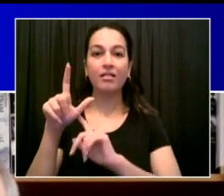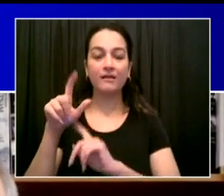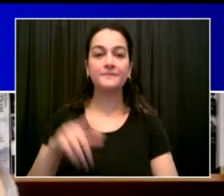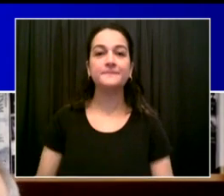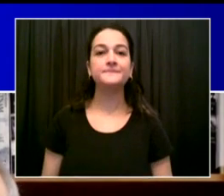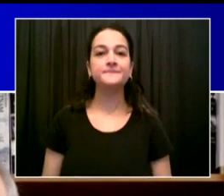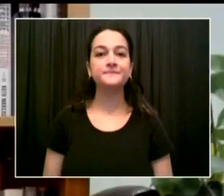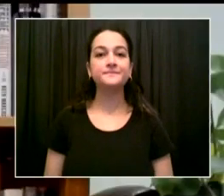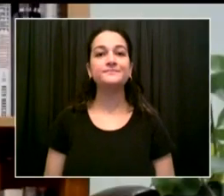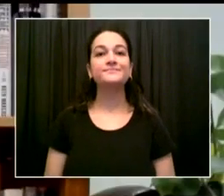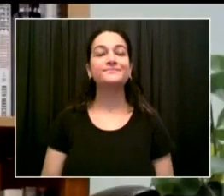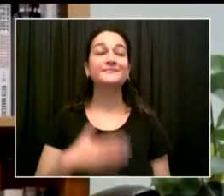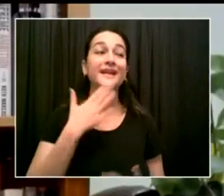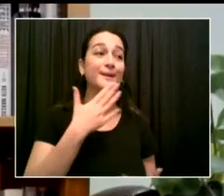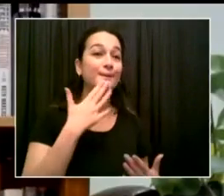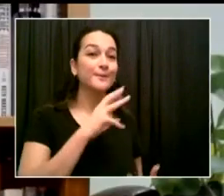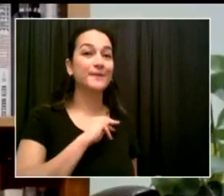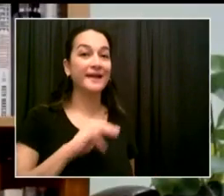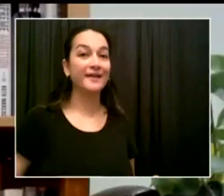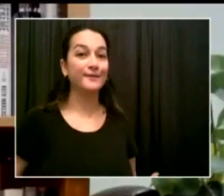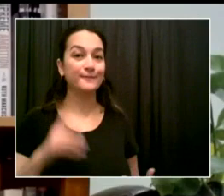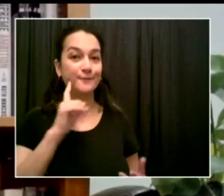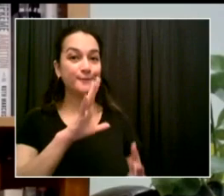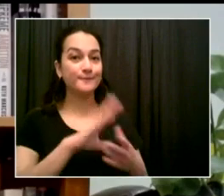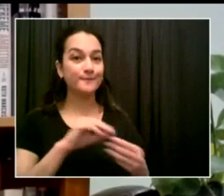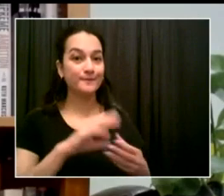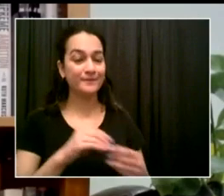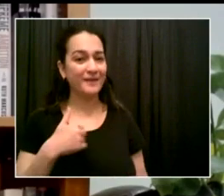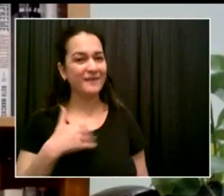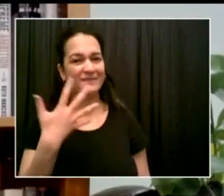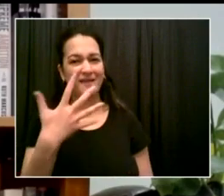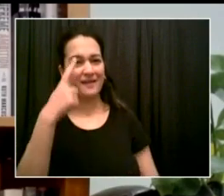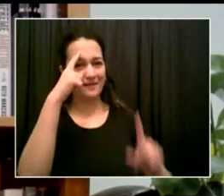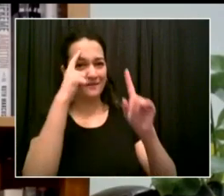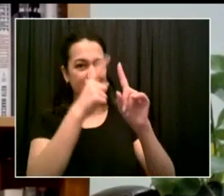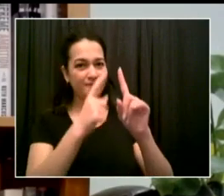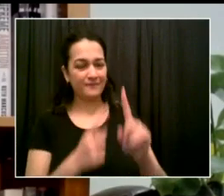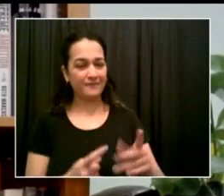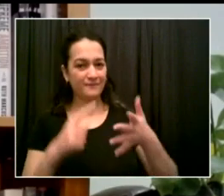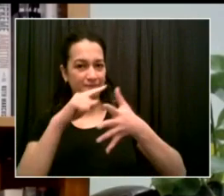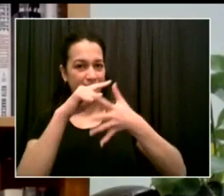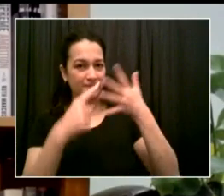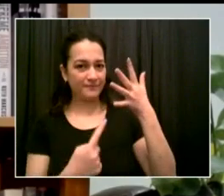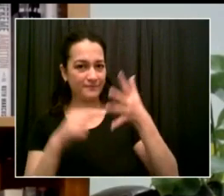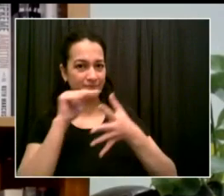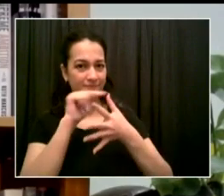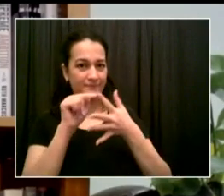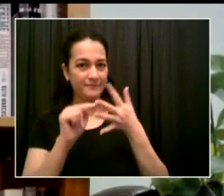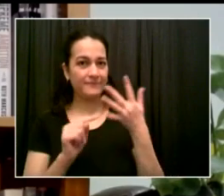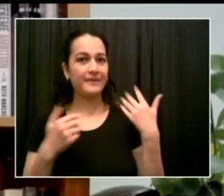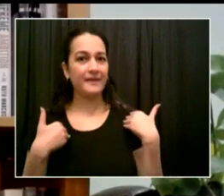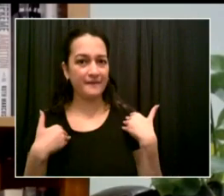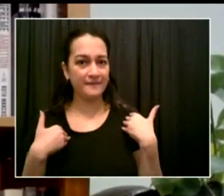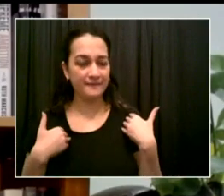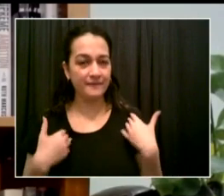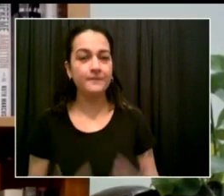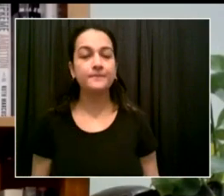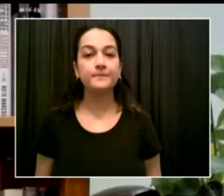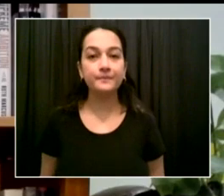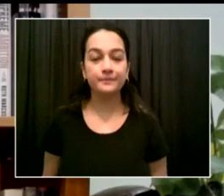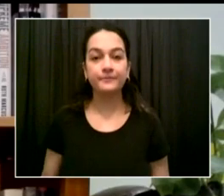made, which is the fastest way to put COVID behind us and to put it in the rearview mirror and to stop